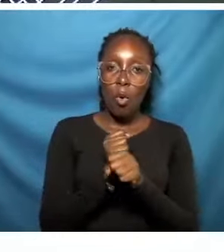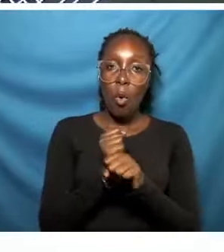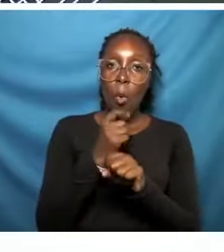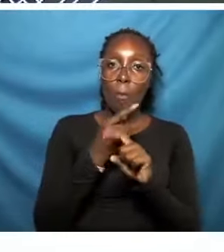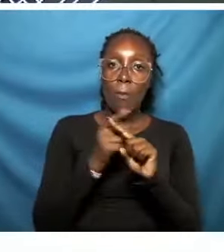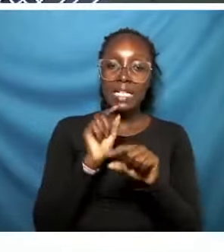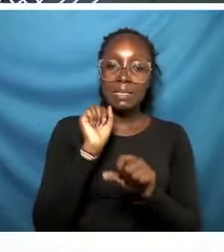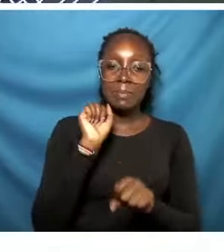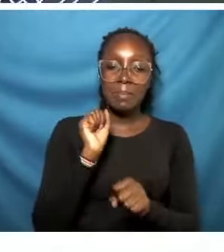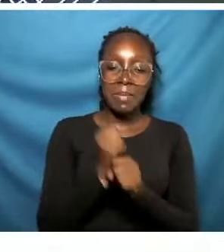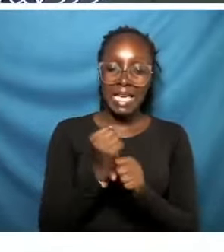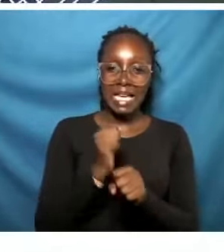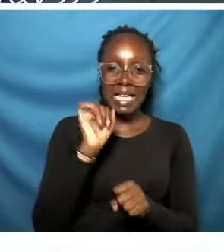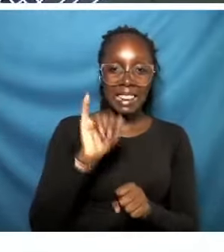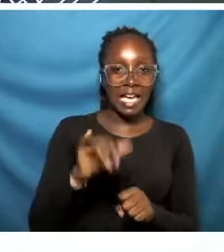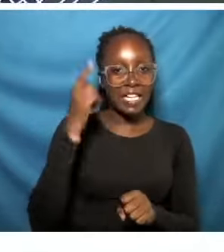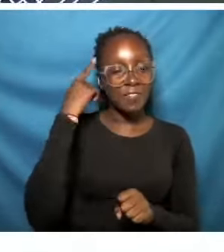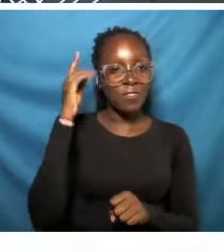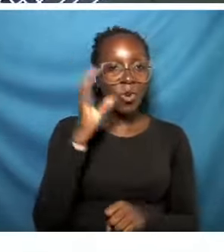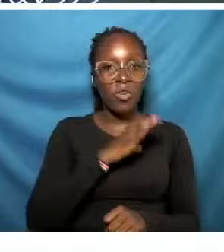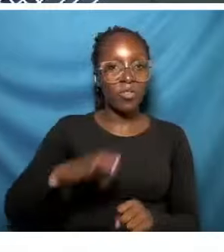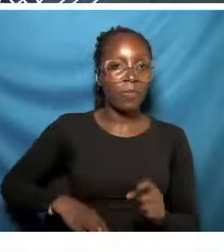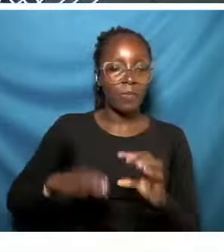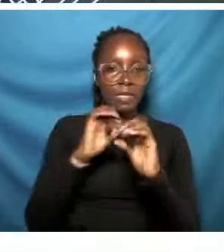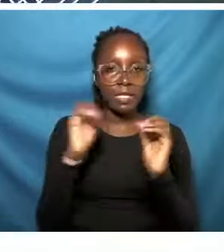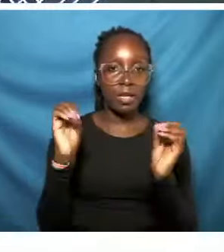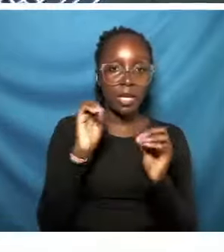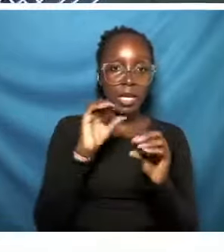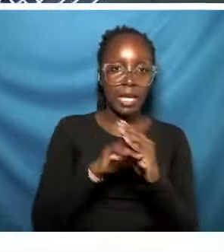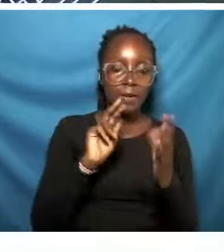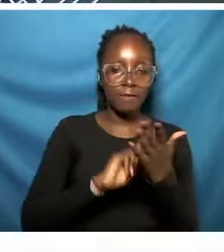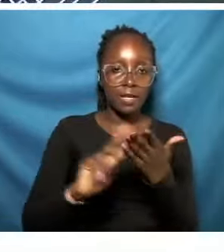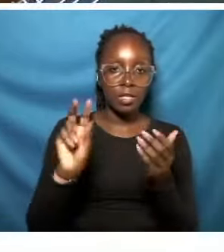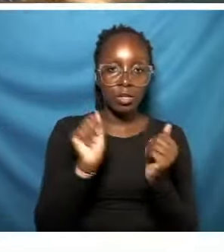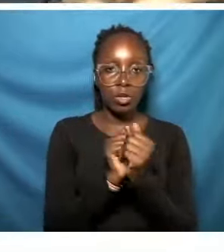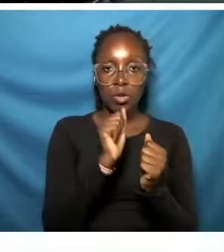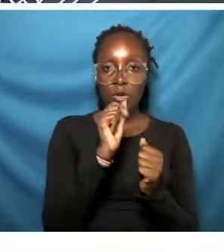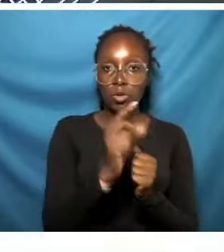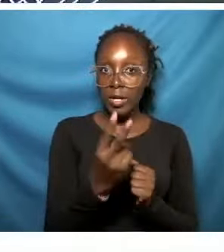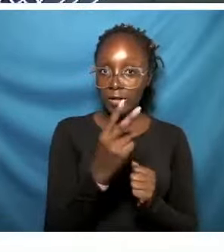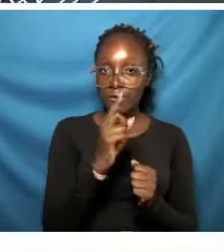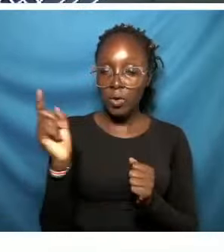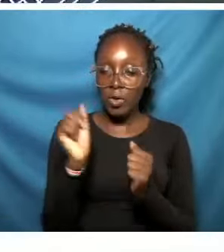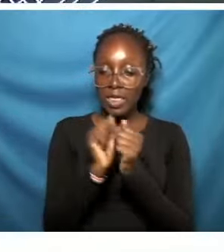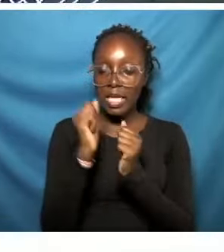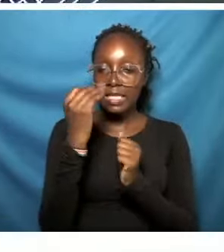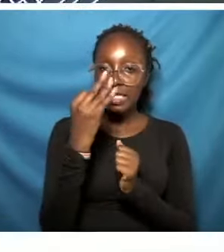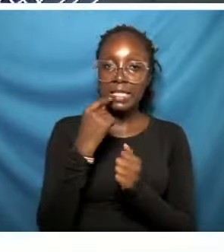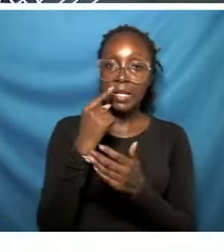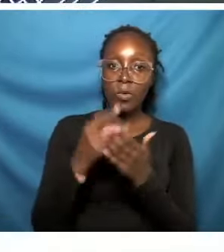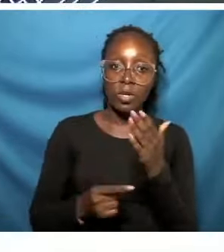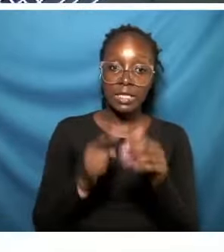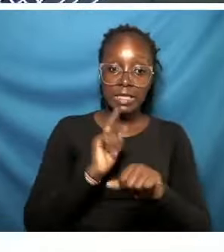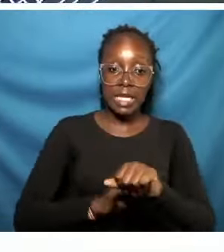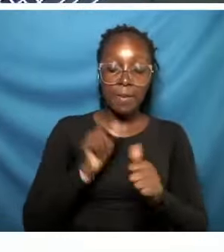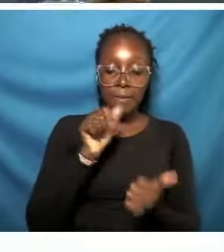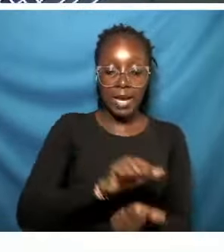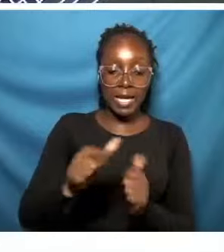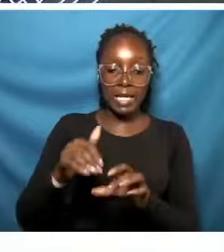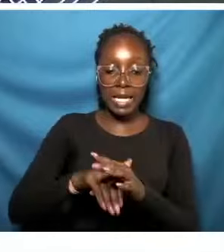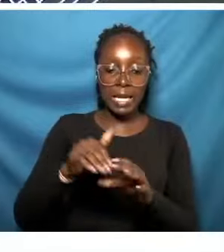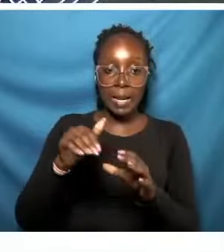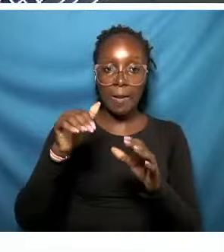main thing. In verse 12 and verse 13, he tells them that you, having been buried with him in baptism, in which you